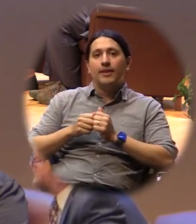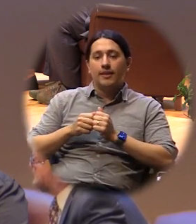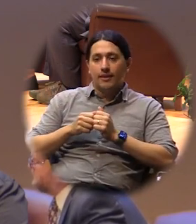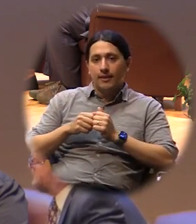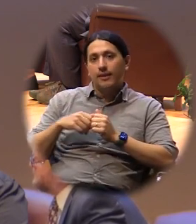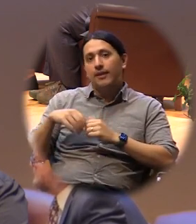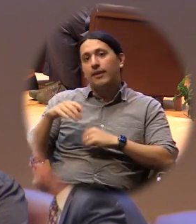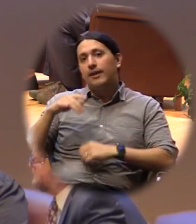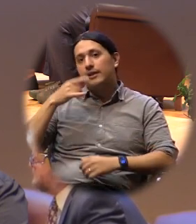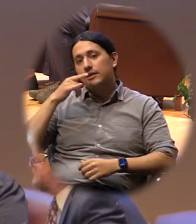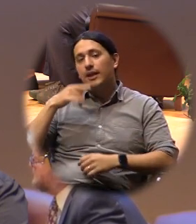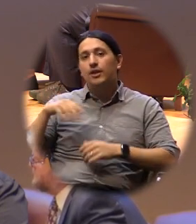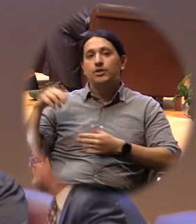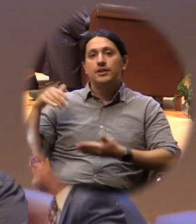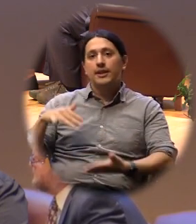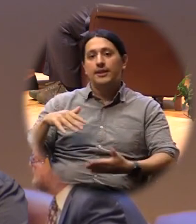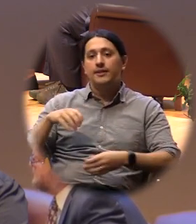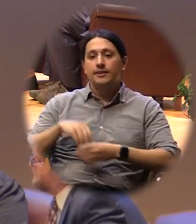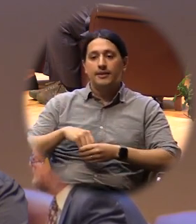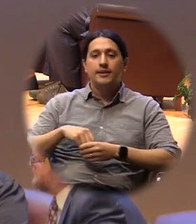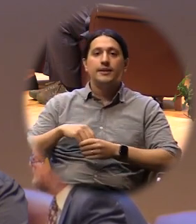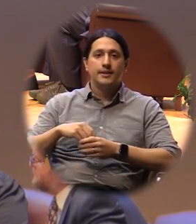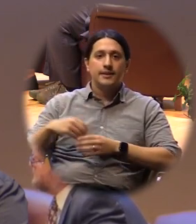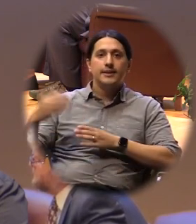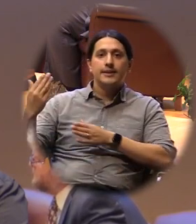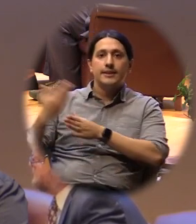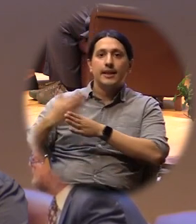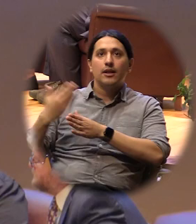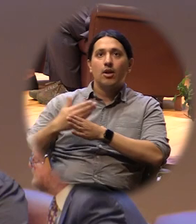in the field of psychology is that